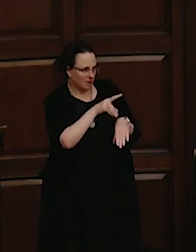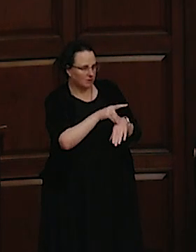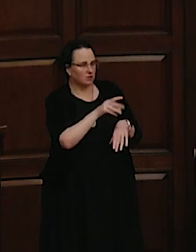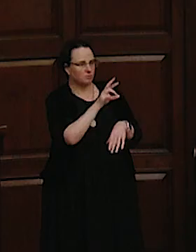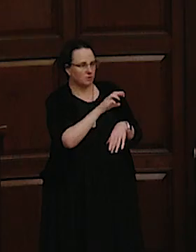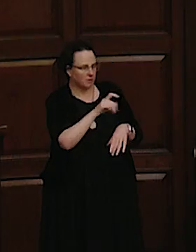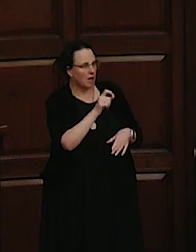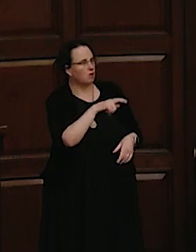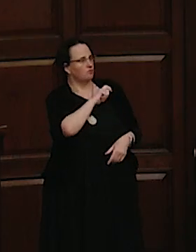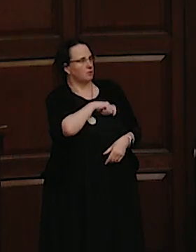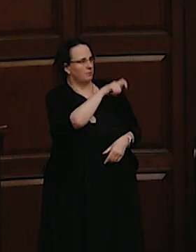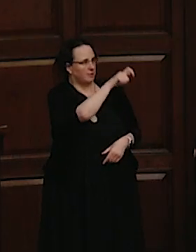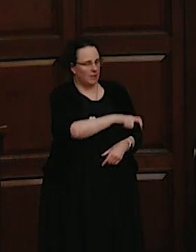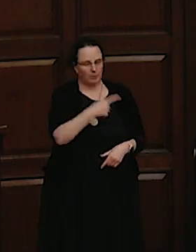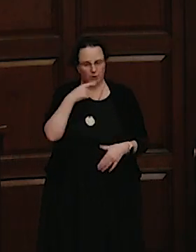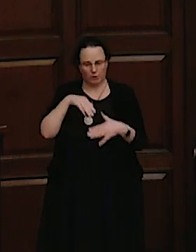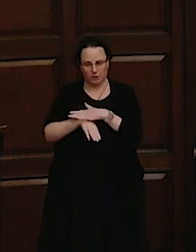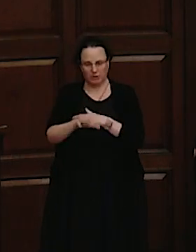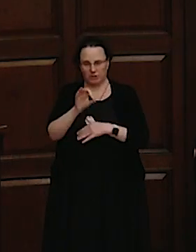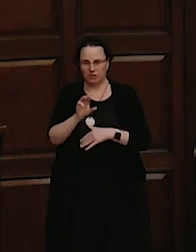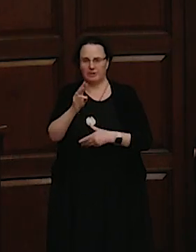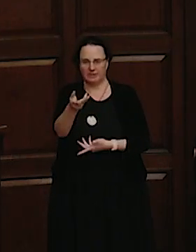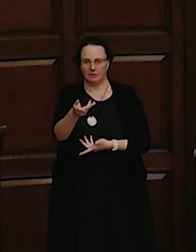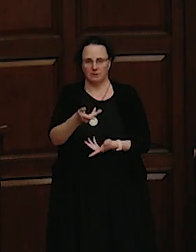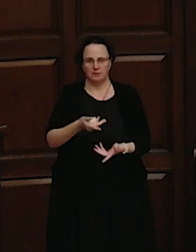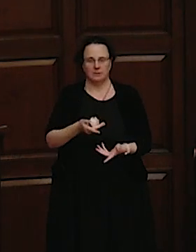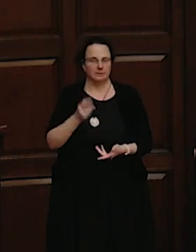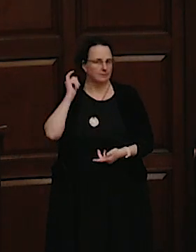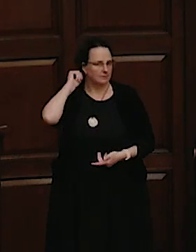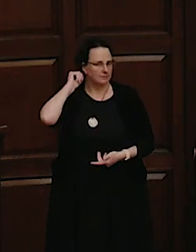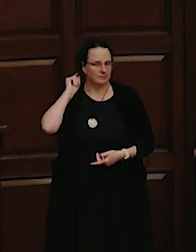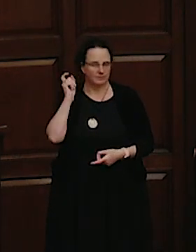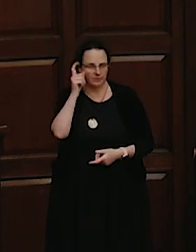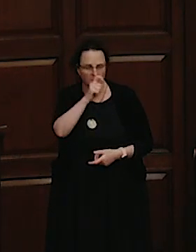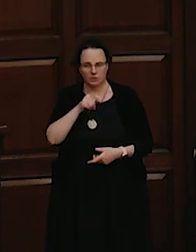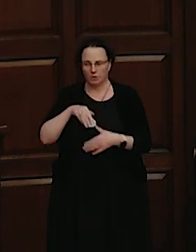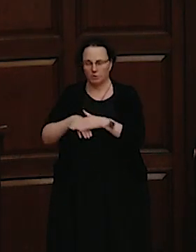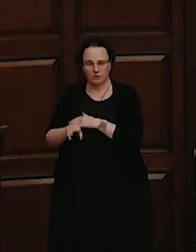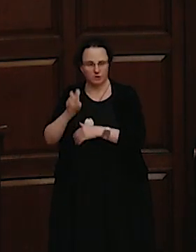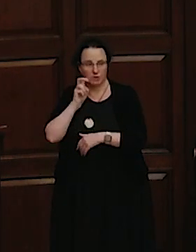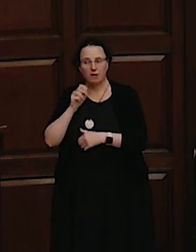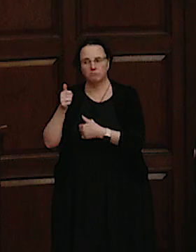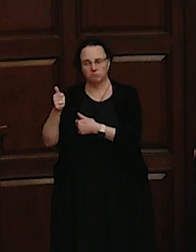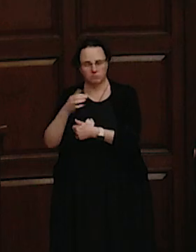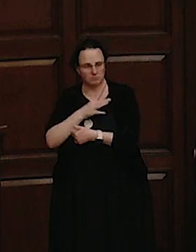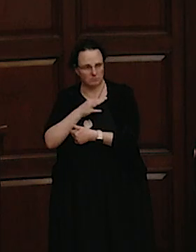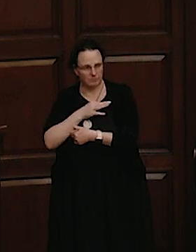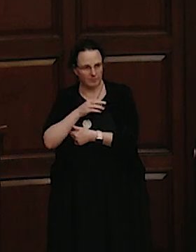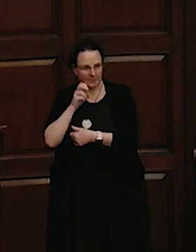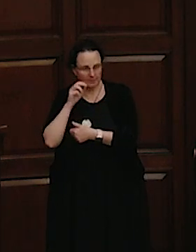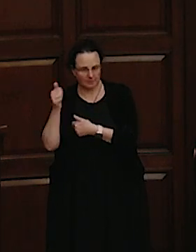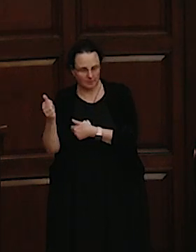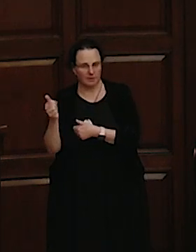when you're just with the GP and things like that, it gets very difficult. The dentist I find really good as well, and